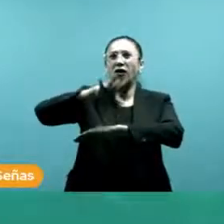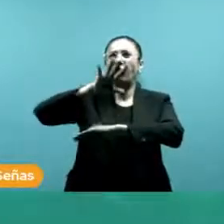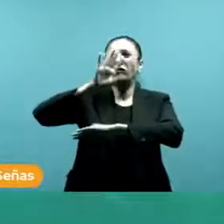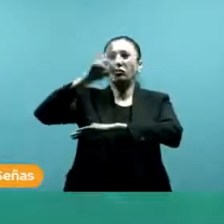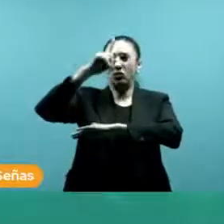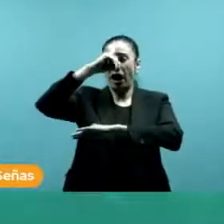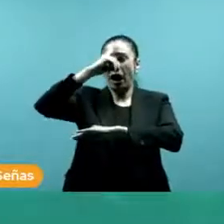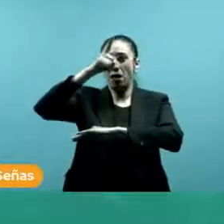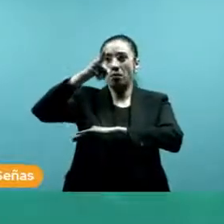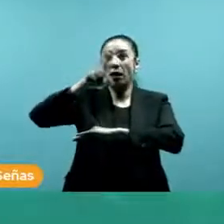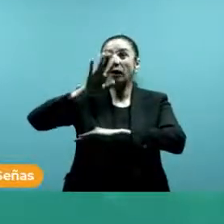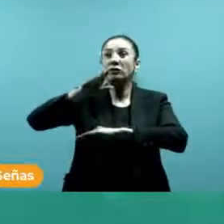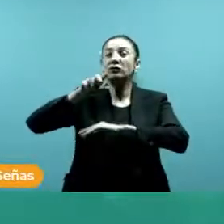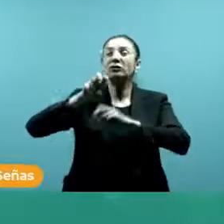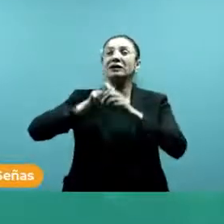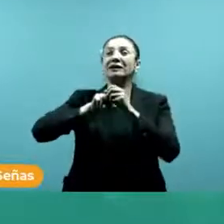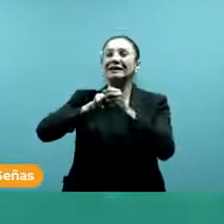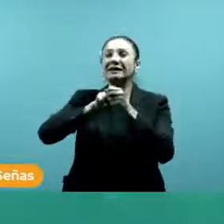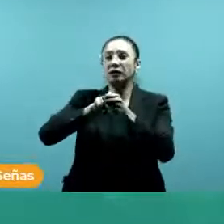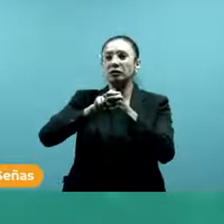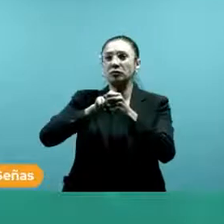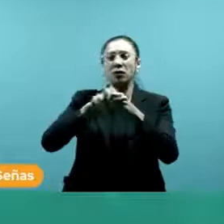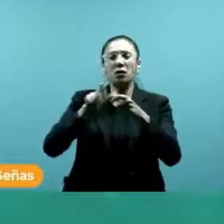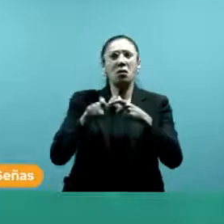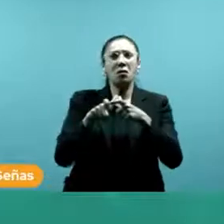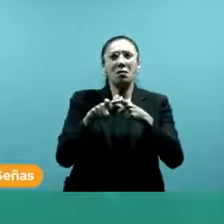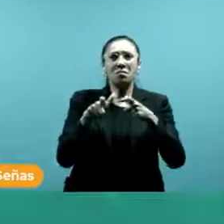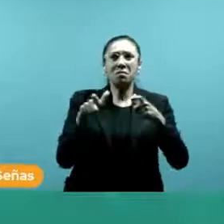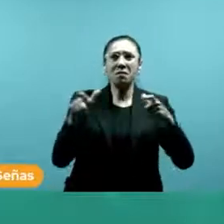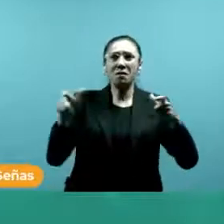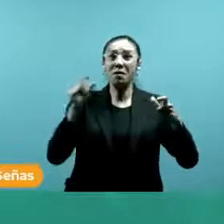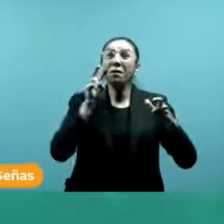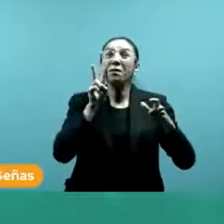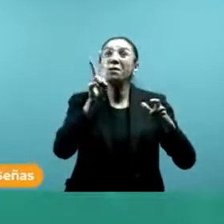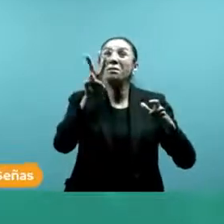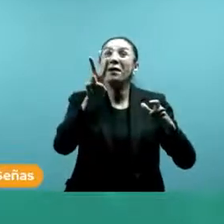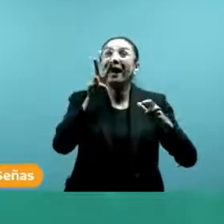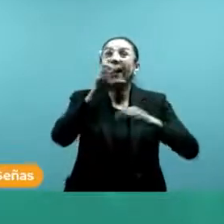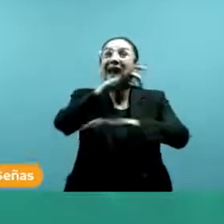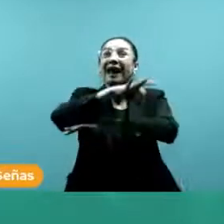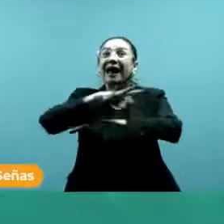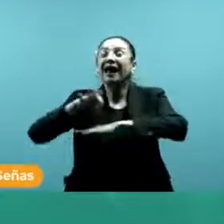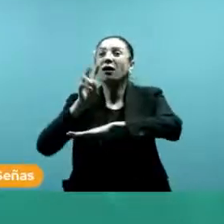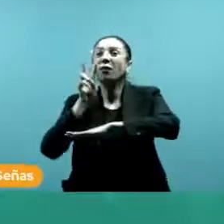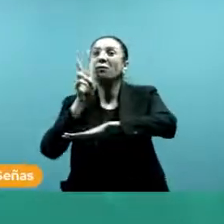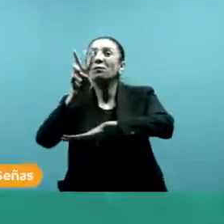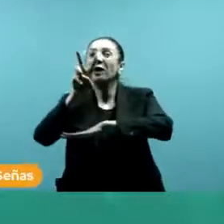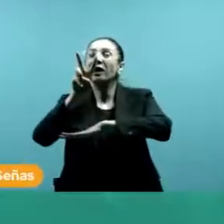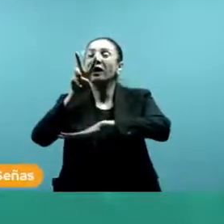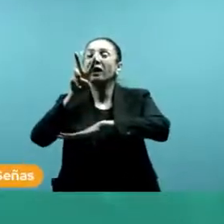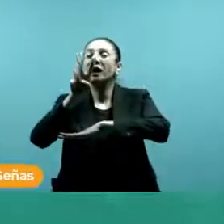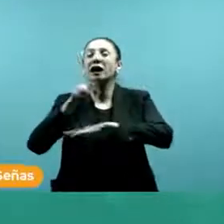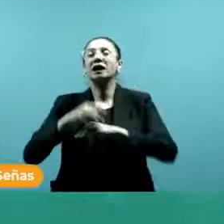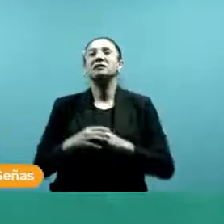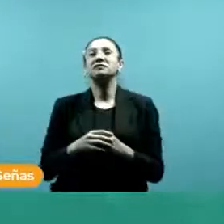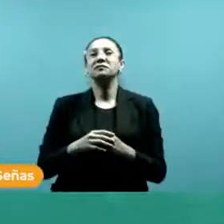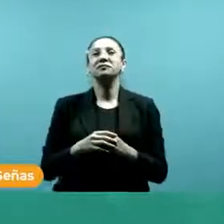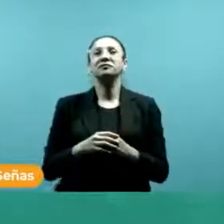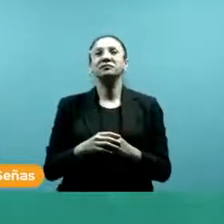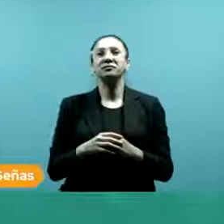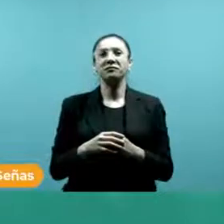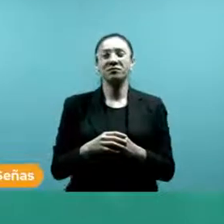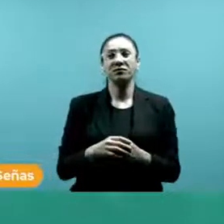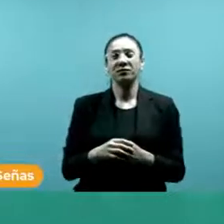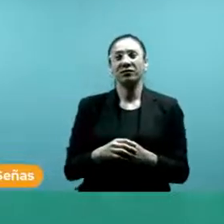see this plan with the Auschwitz camp where I'm putting the mark. And then you have the 40 square